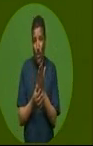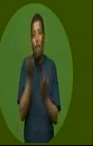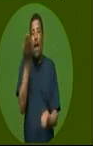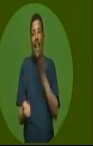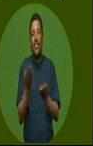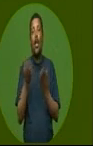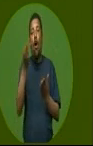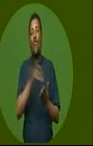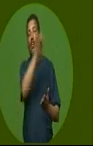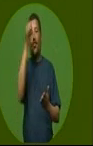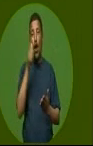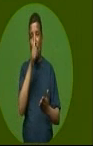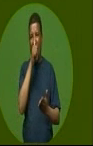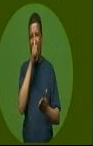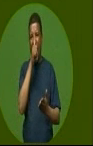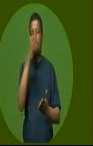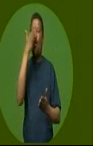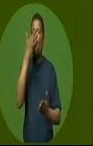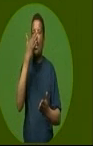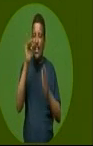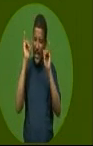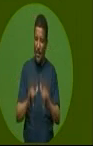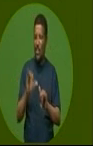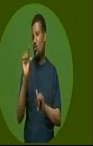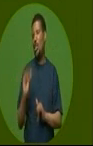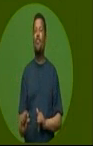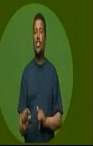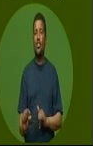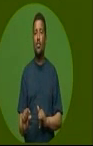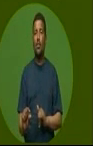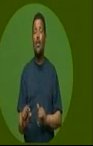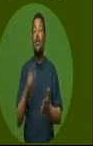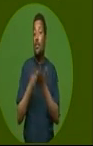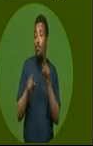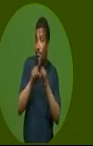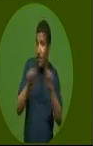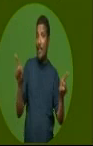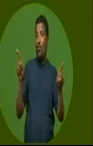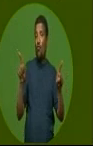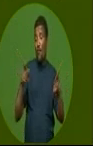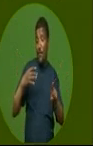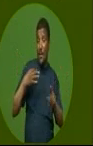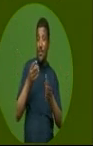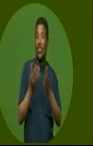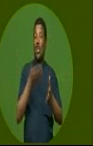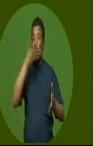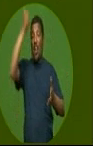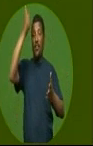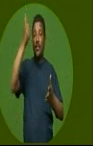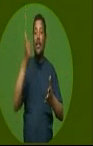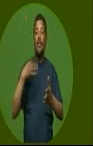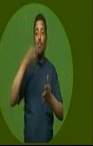balance of Ethiopia often remains in deficit despite substantial private transfer